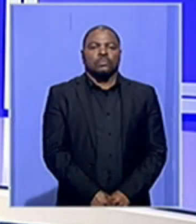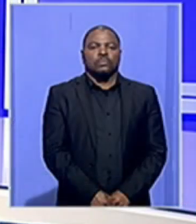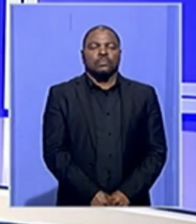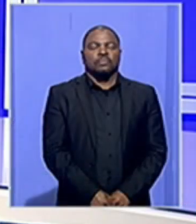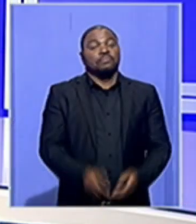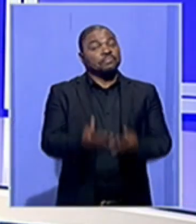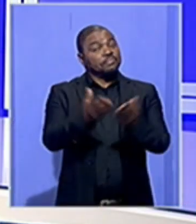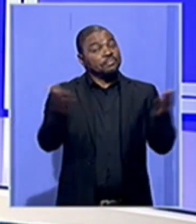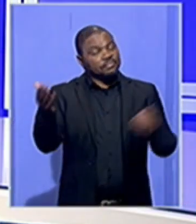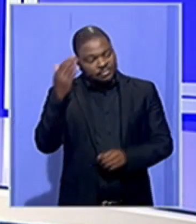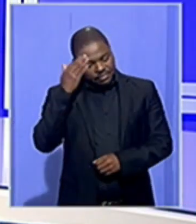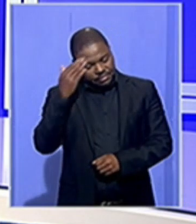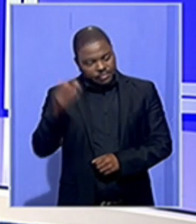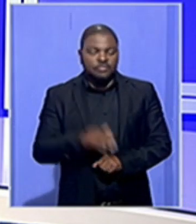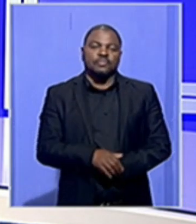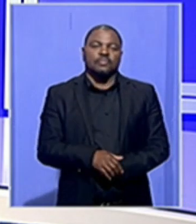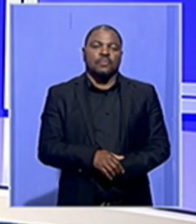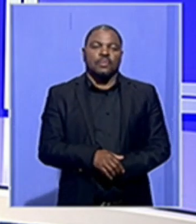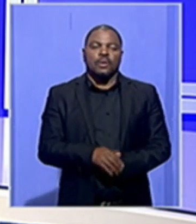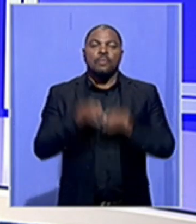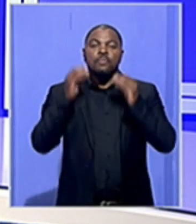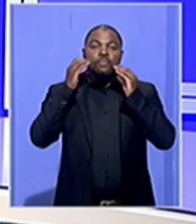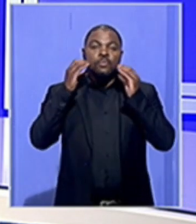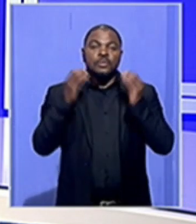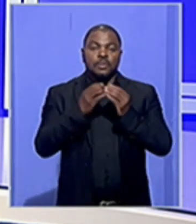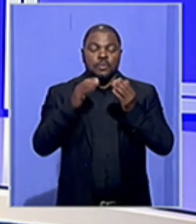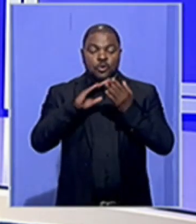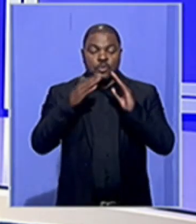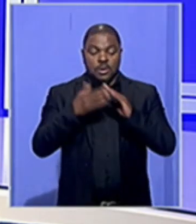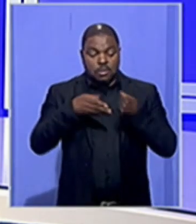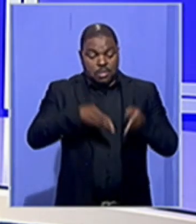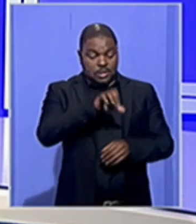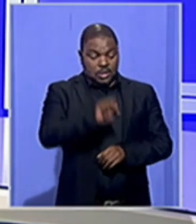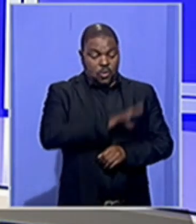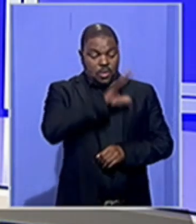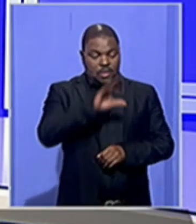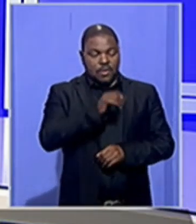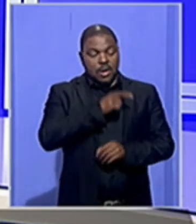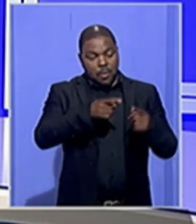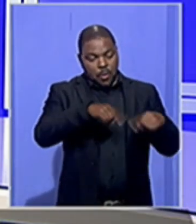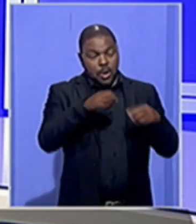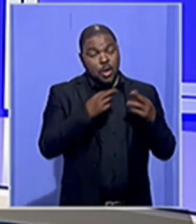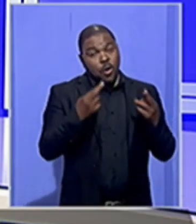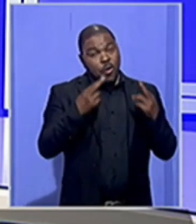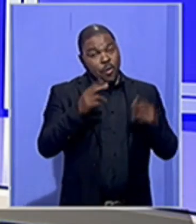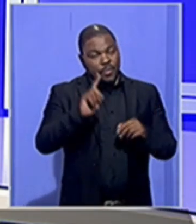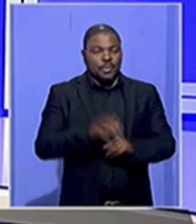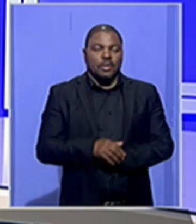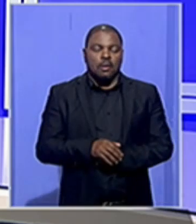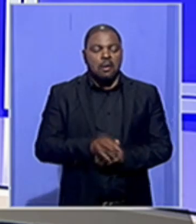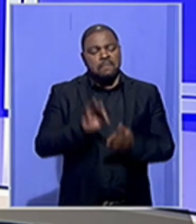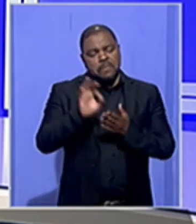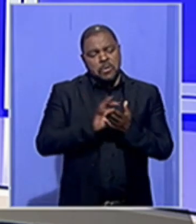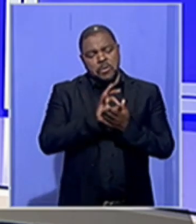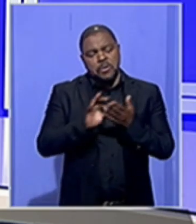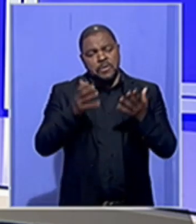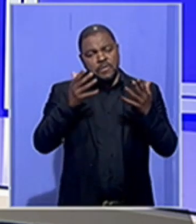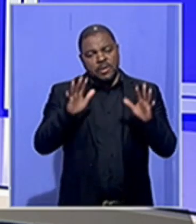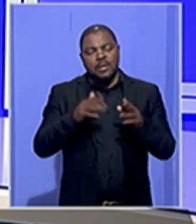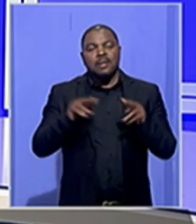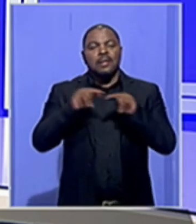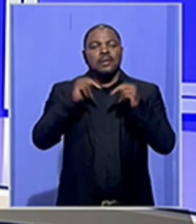Dumela mogaetsho. Baagi ba Mozambique mo nageng ba na le tsholofelo e kgolo ya gore divoutu tsa bona mo ditlhophong tsa